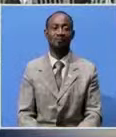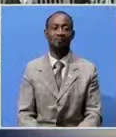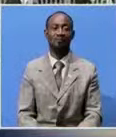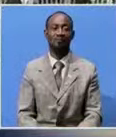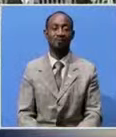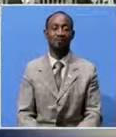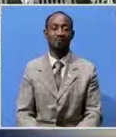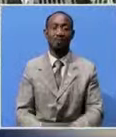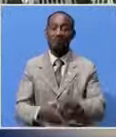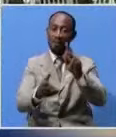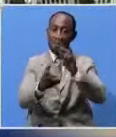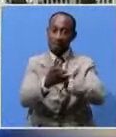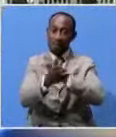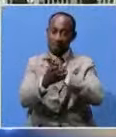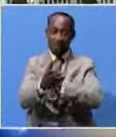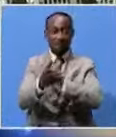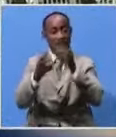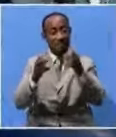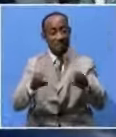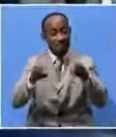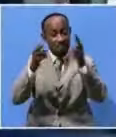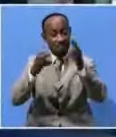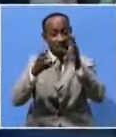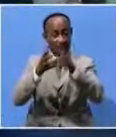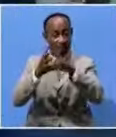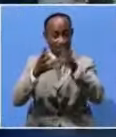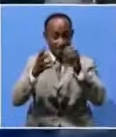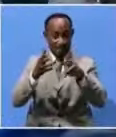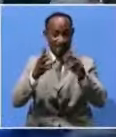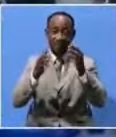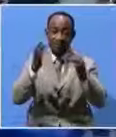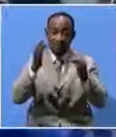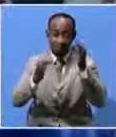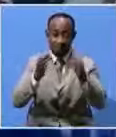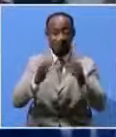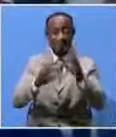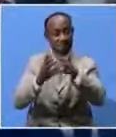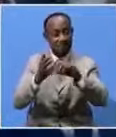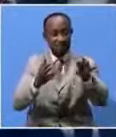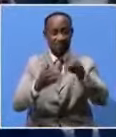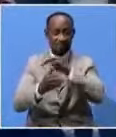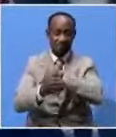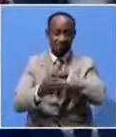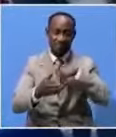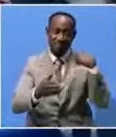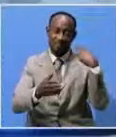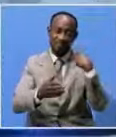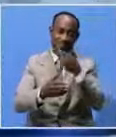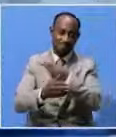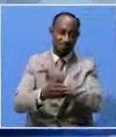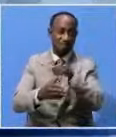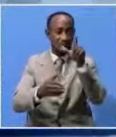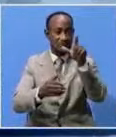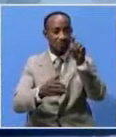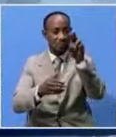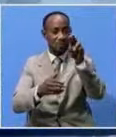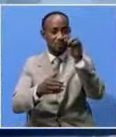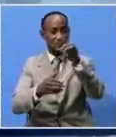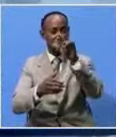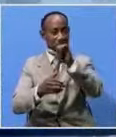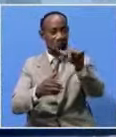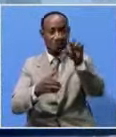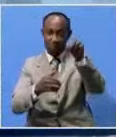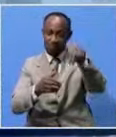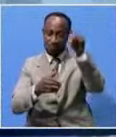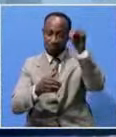The Kasama High Court has nullified the election of PF Taolo Chewe as Member of Parliament for Lubanseshi constituency of Luwingu District,